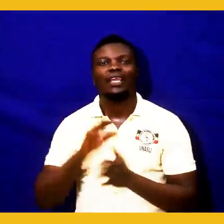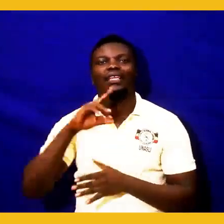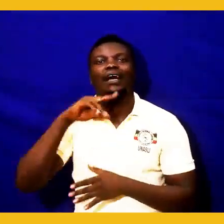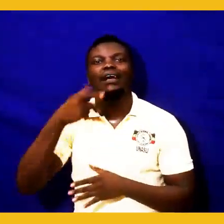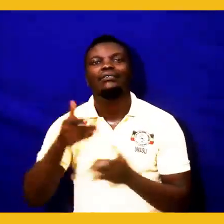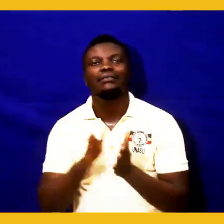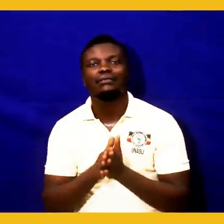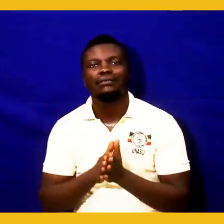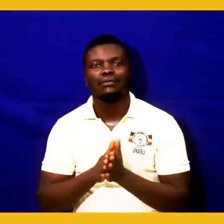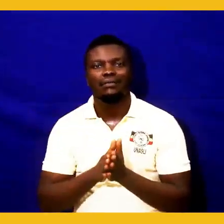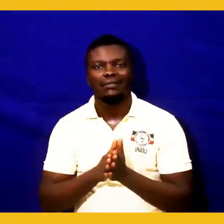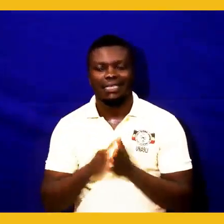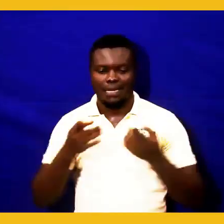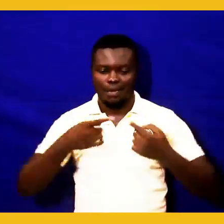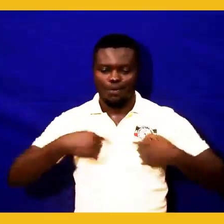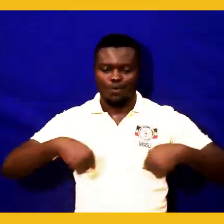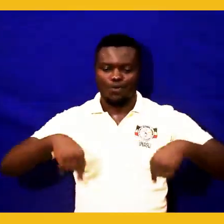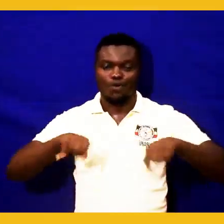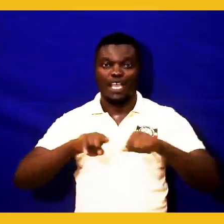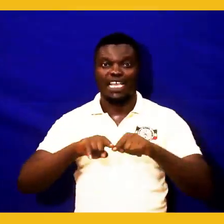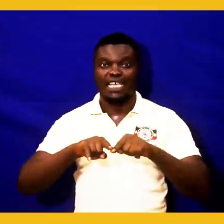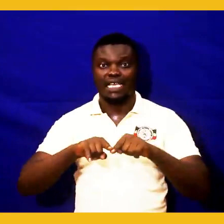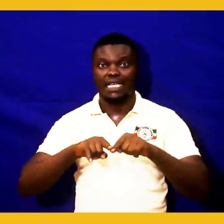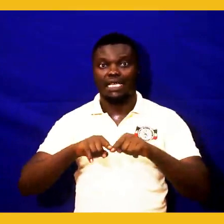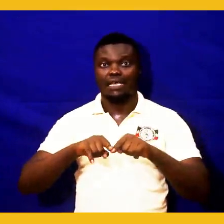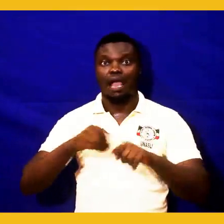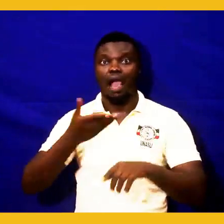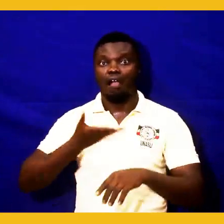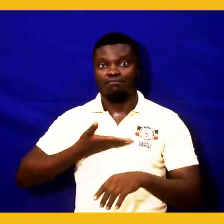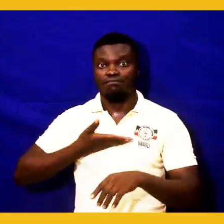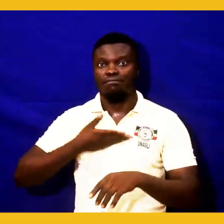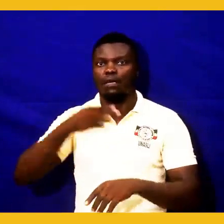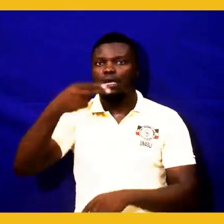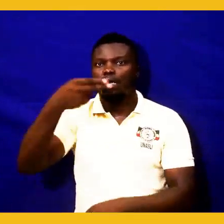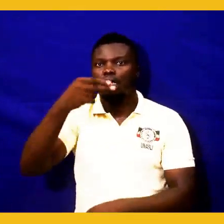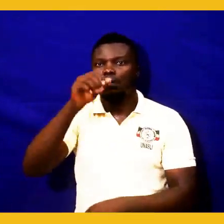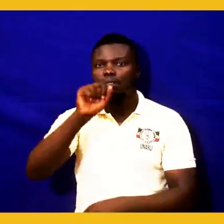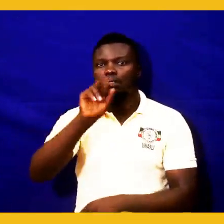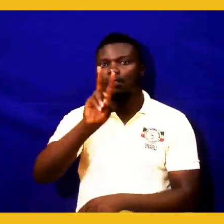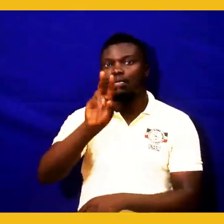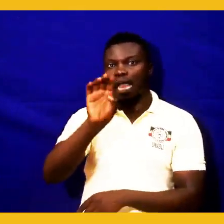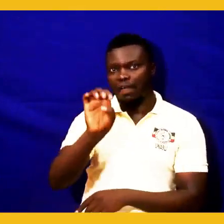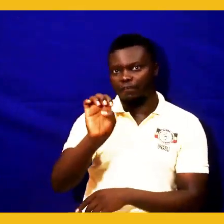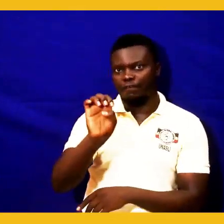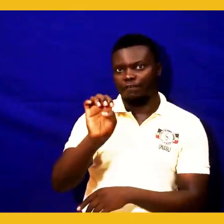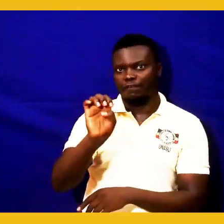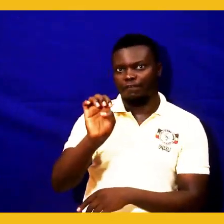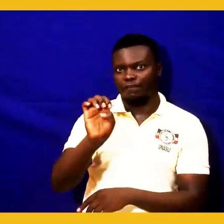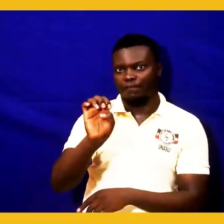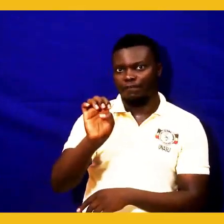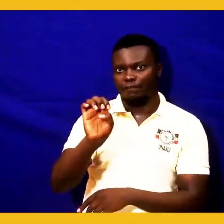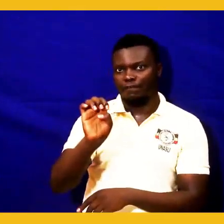And the answer is we have just gone home.